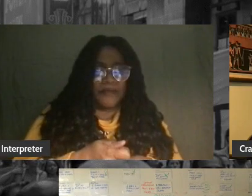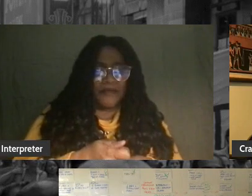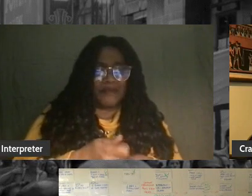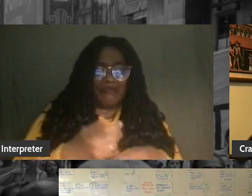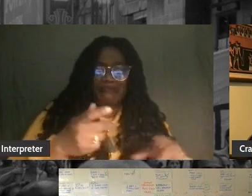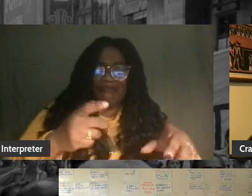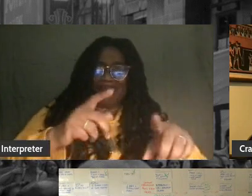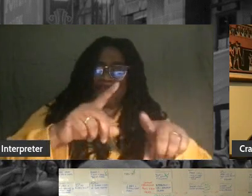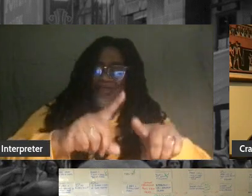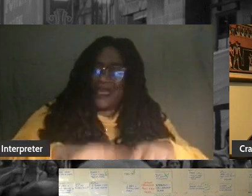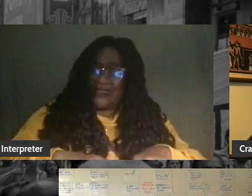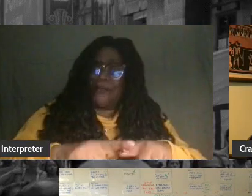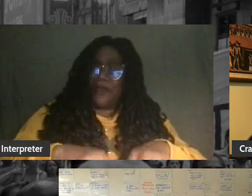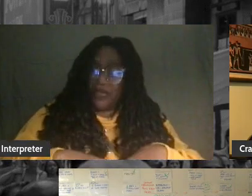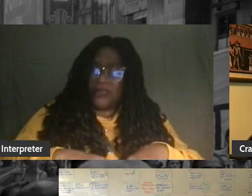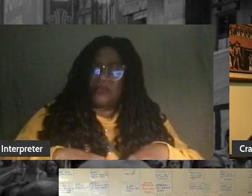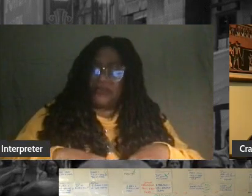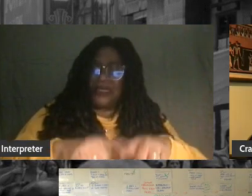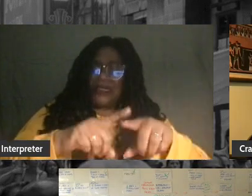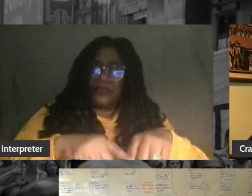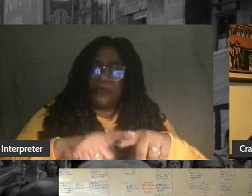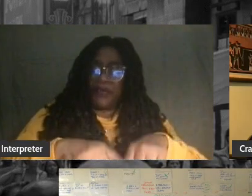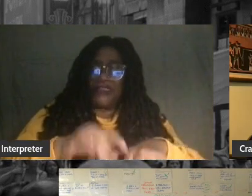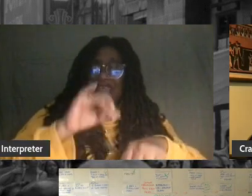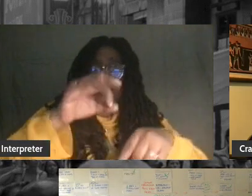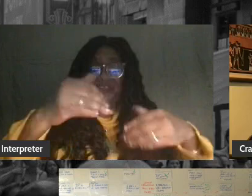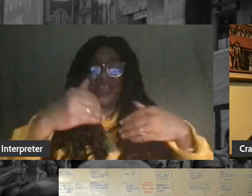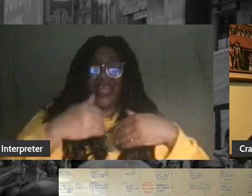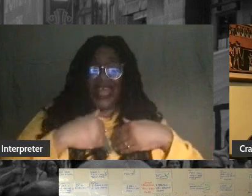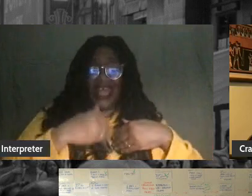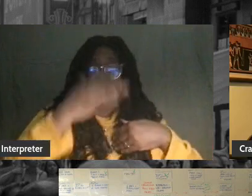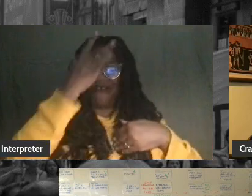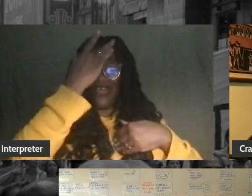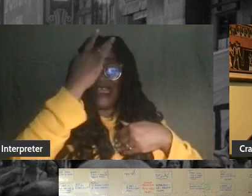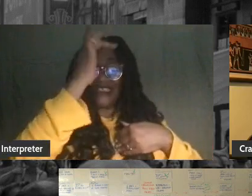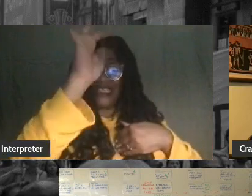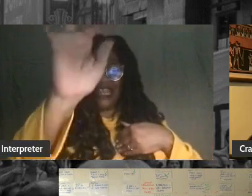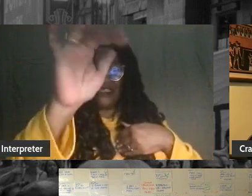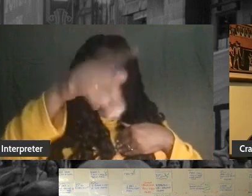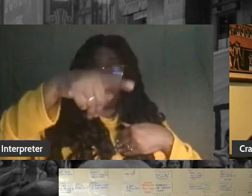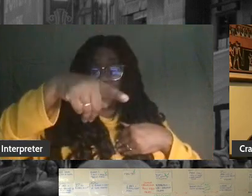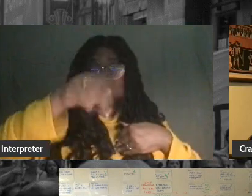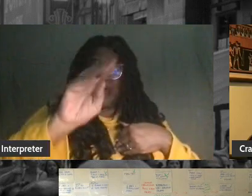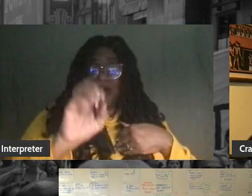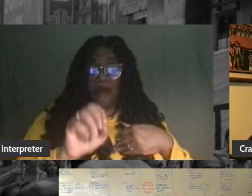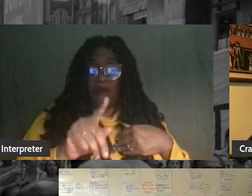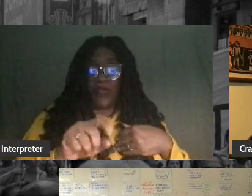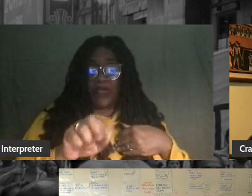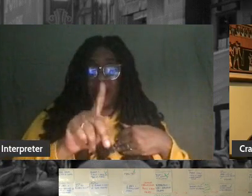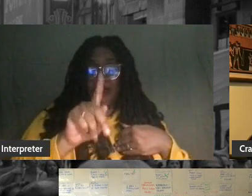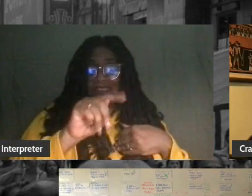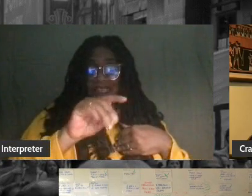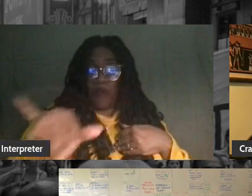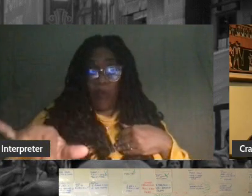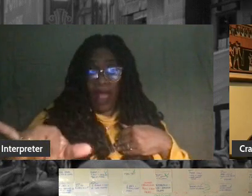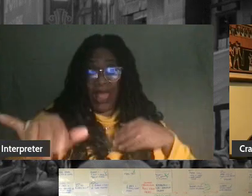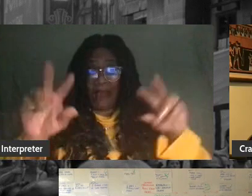You know, when writers, if they have a piece of intellectual property that they are actually, you know,